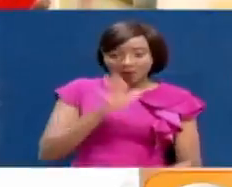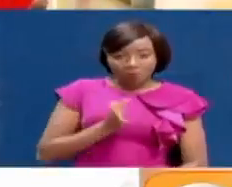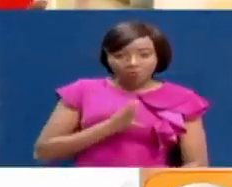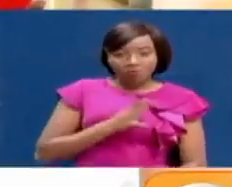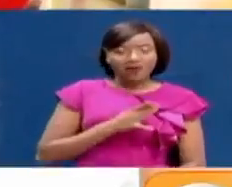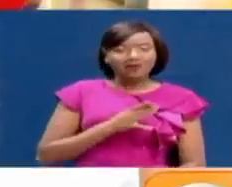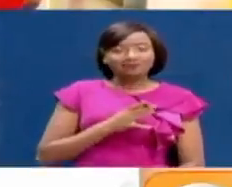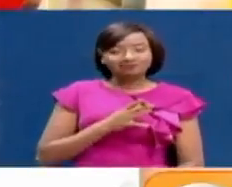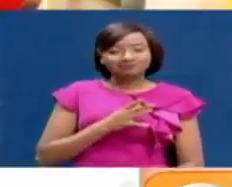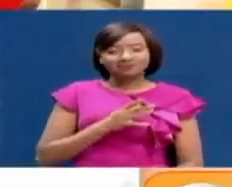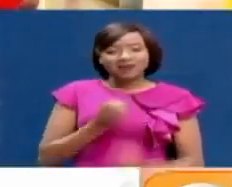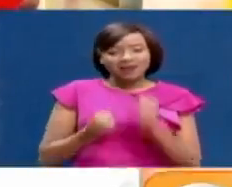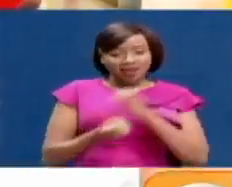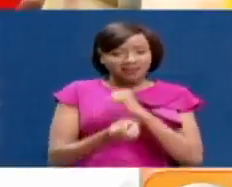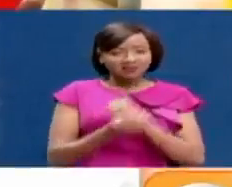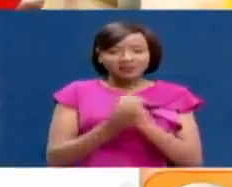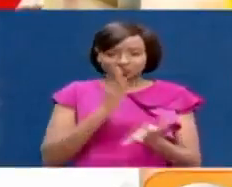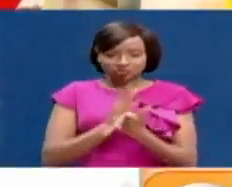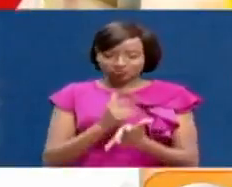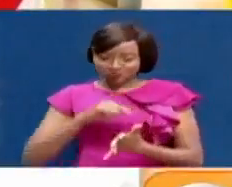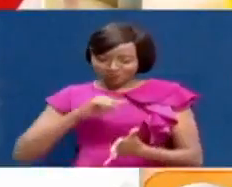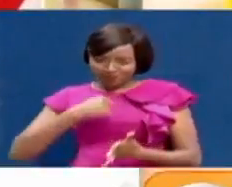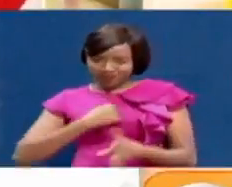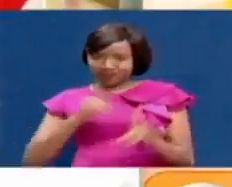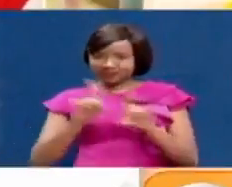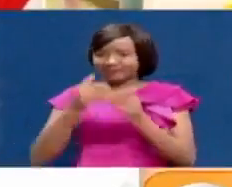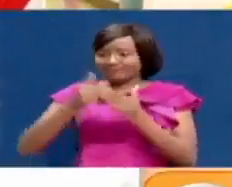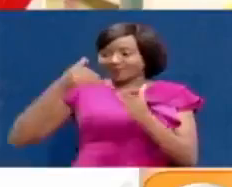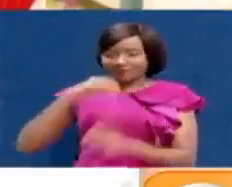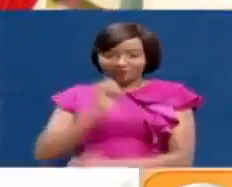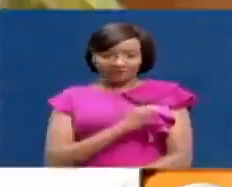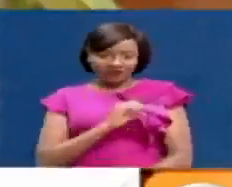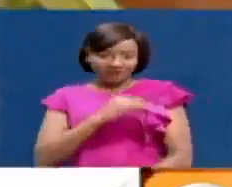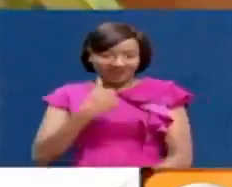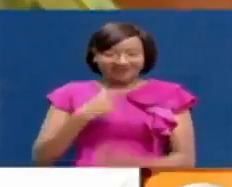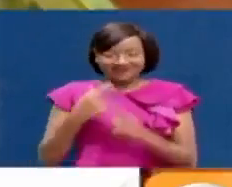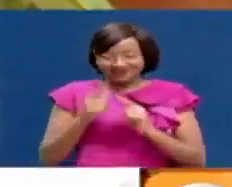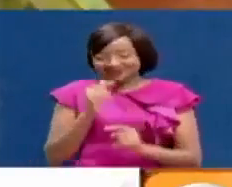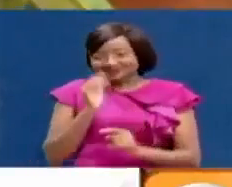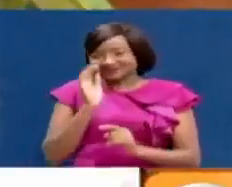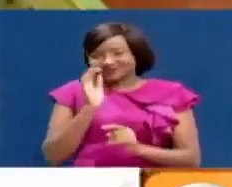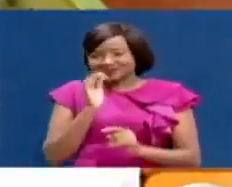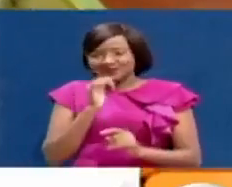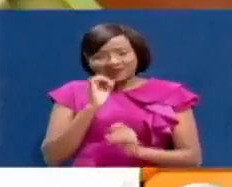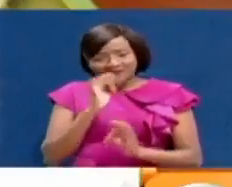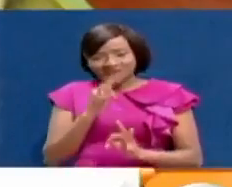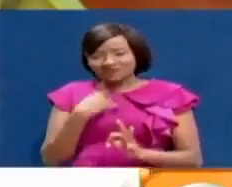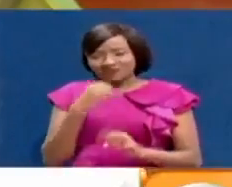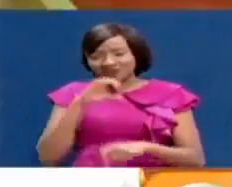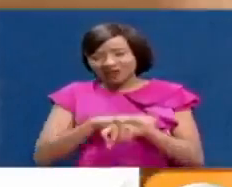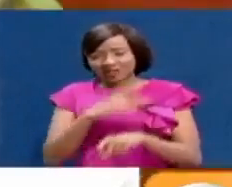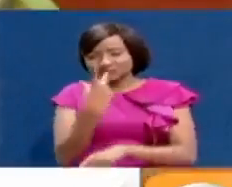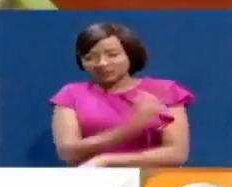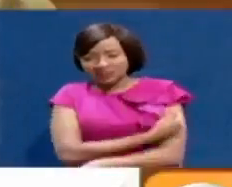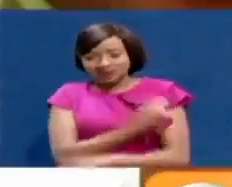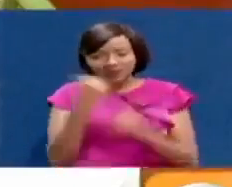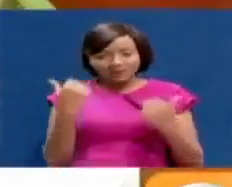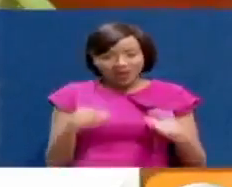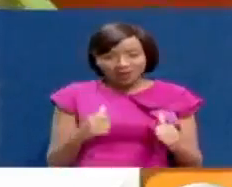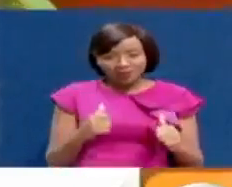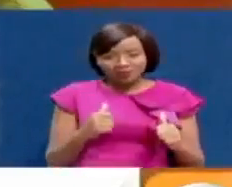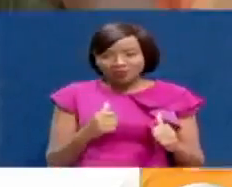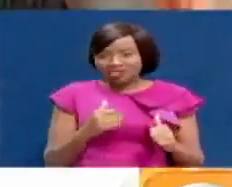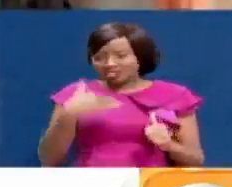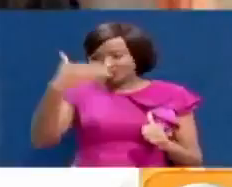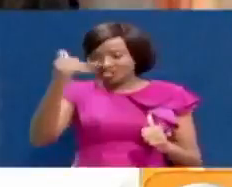Zawadi confesses she was scared too by the thought of the potential effects of not receiving the meningitis jab outweighed